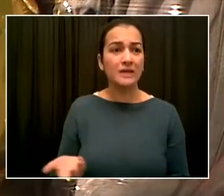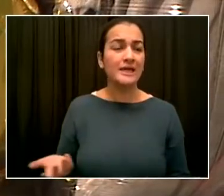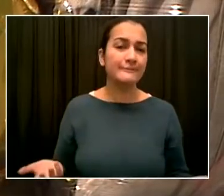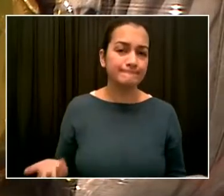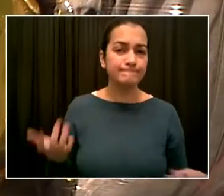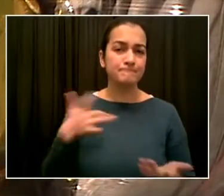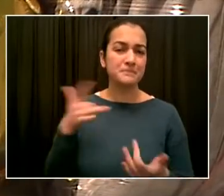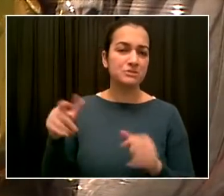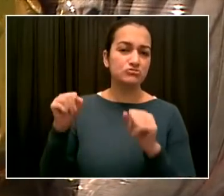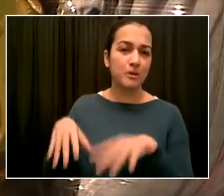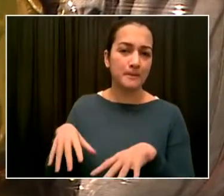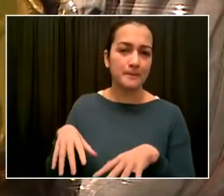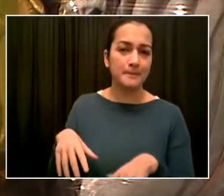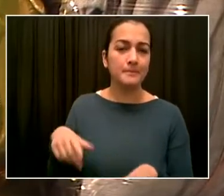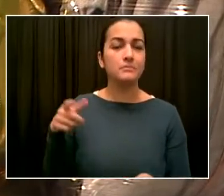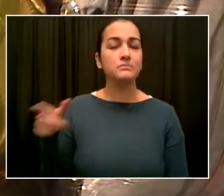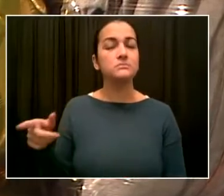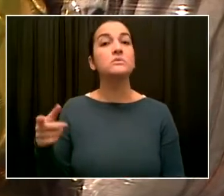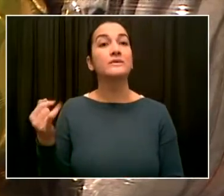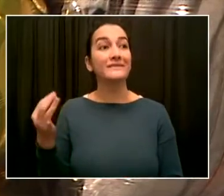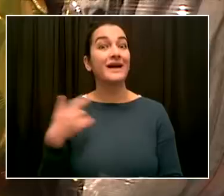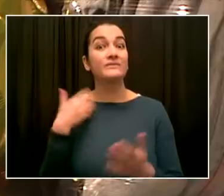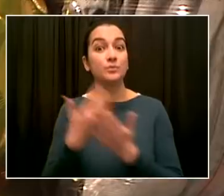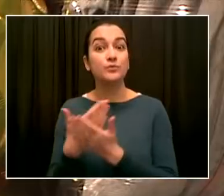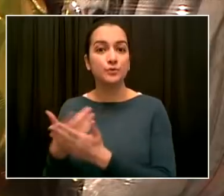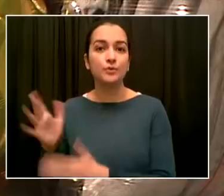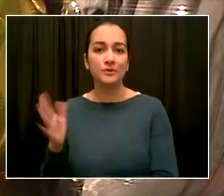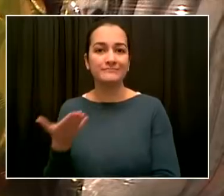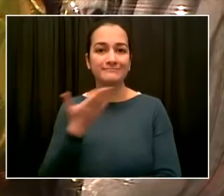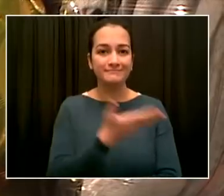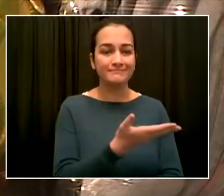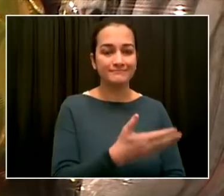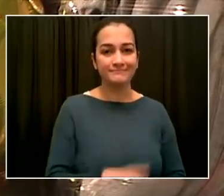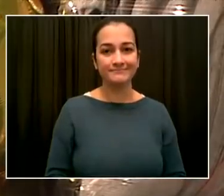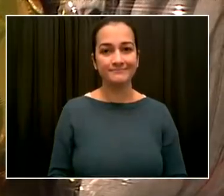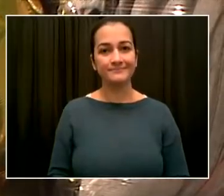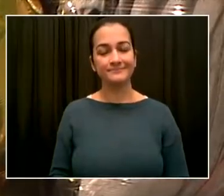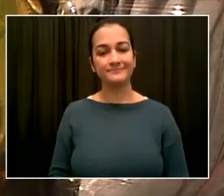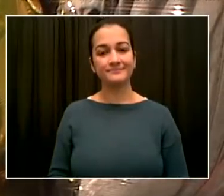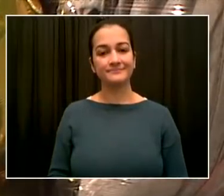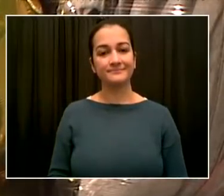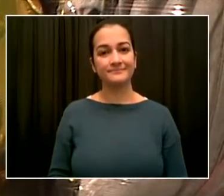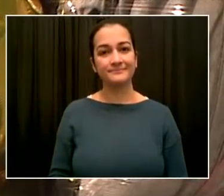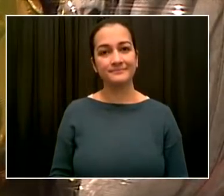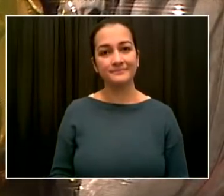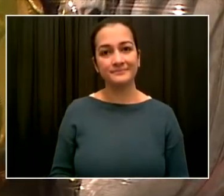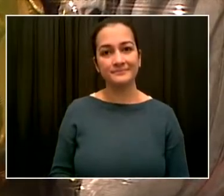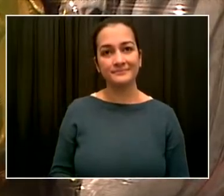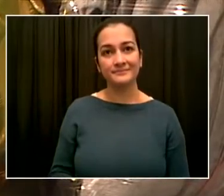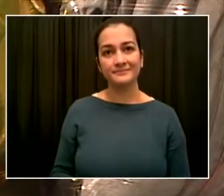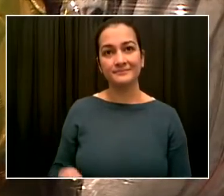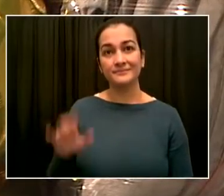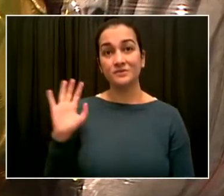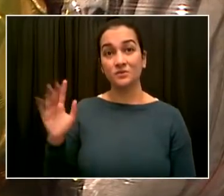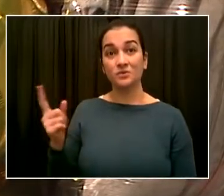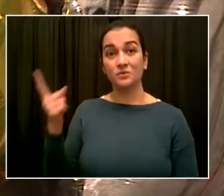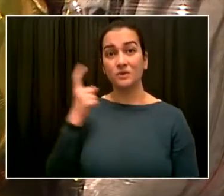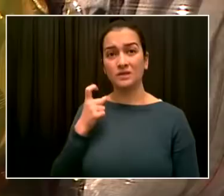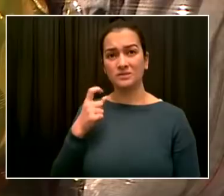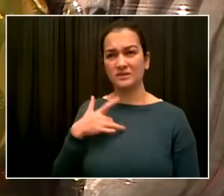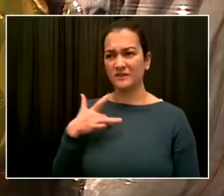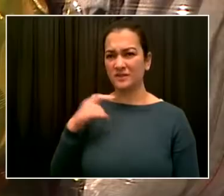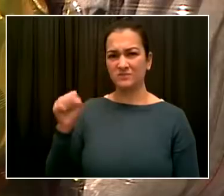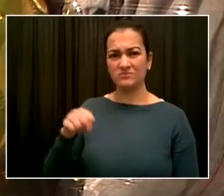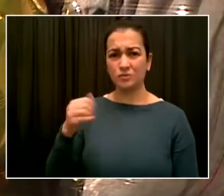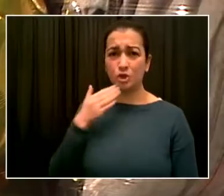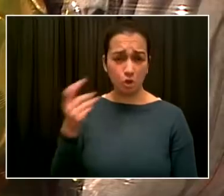objectively, and decisions will be made. But all your questions are not unfair at all, Bob, but I come back to the bottom line. The job